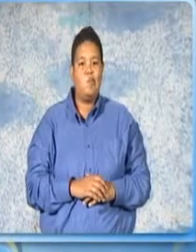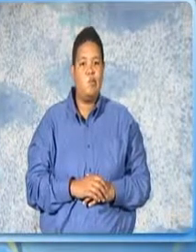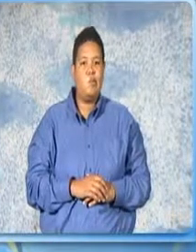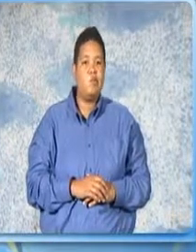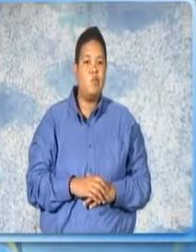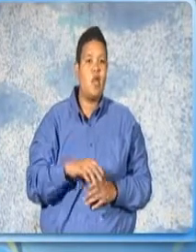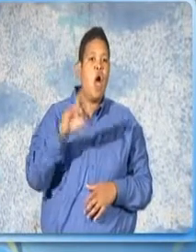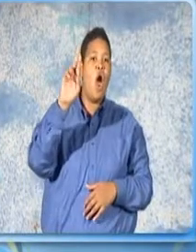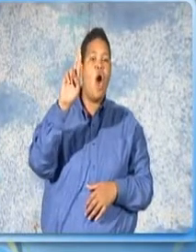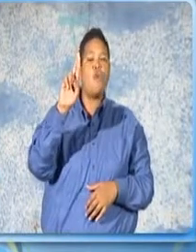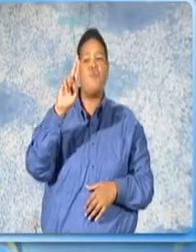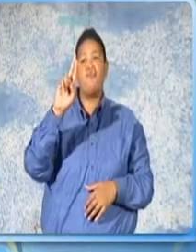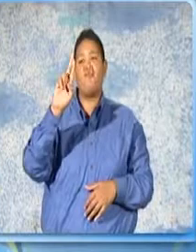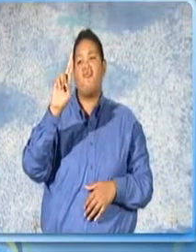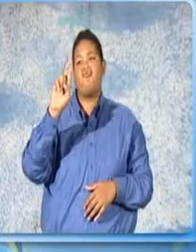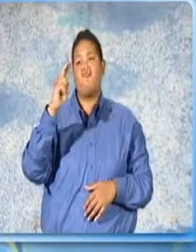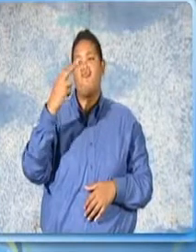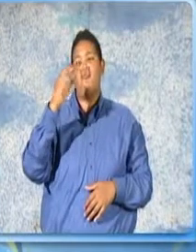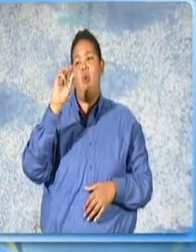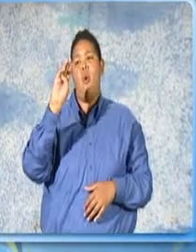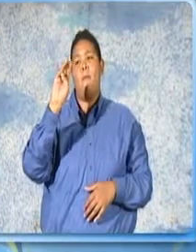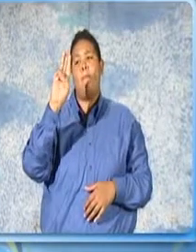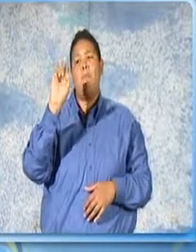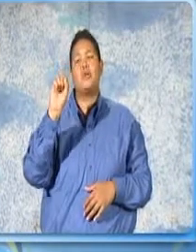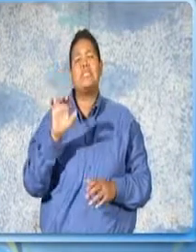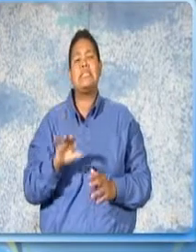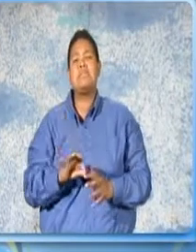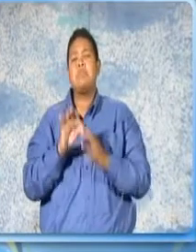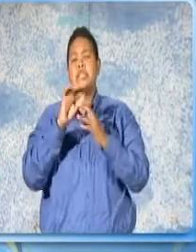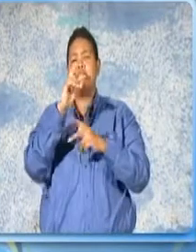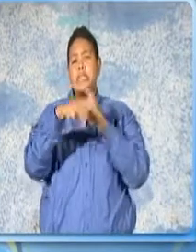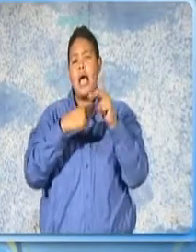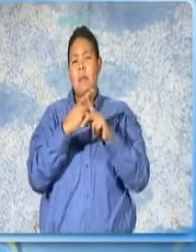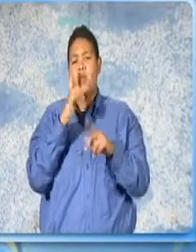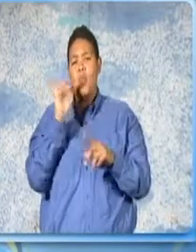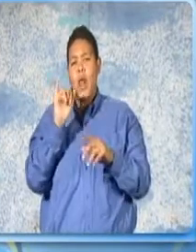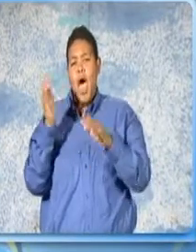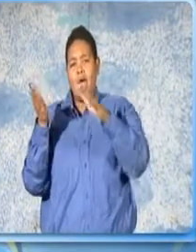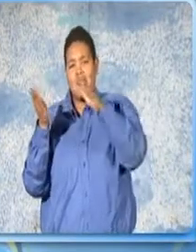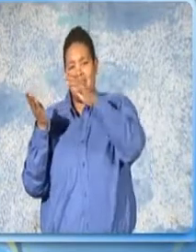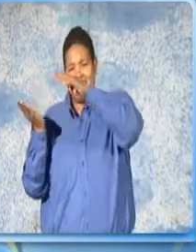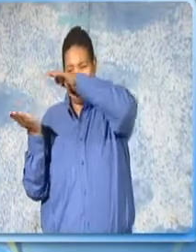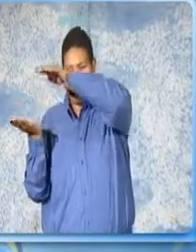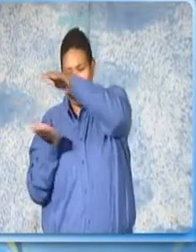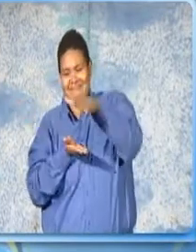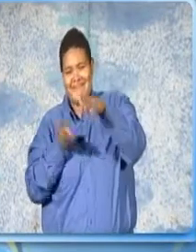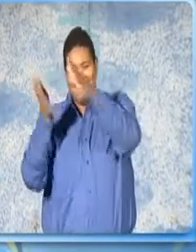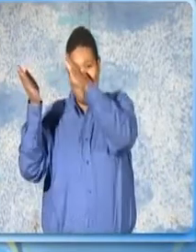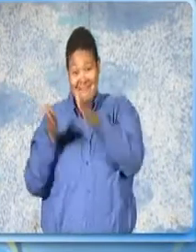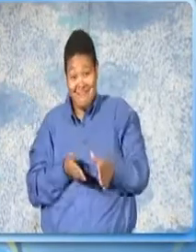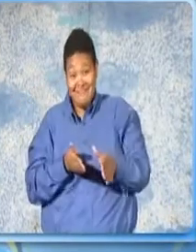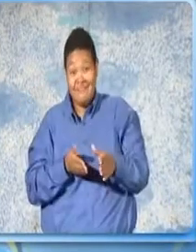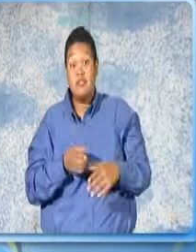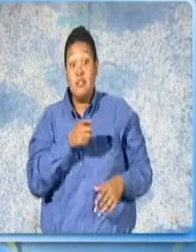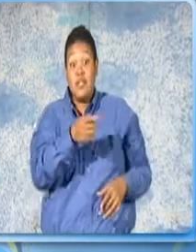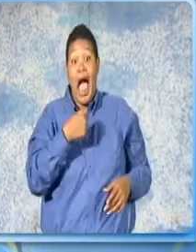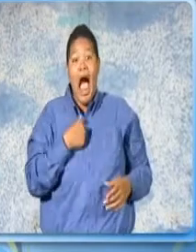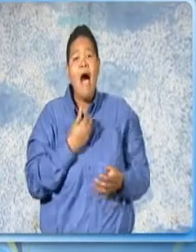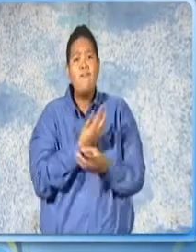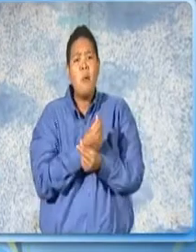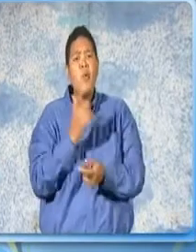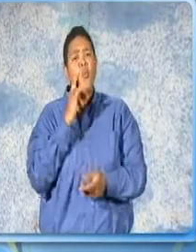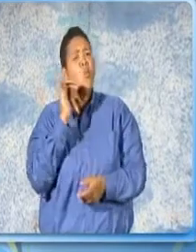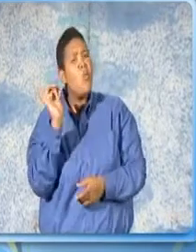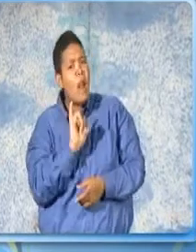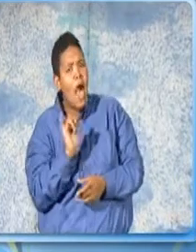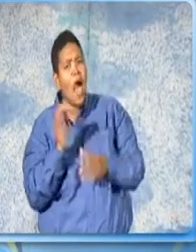A rhombus is a special kind of parallelogram. What makes it special is that though it has the properties of a